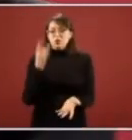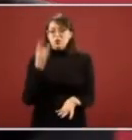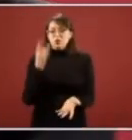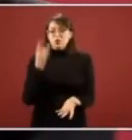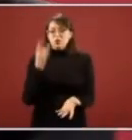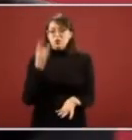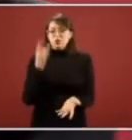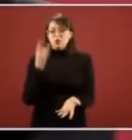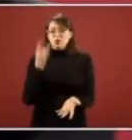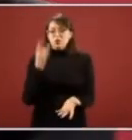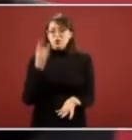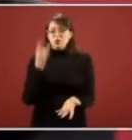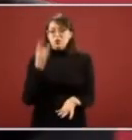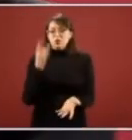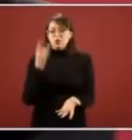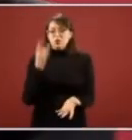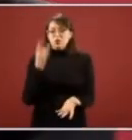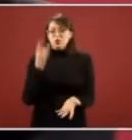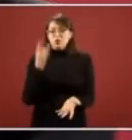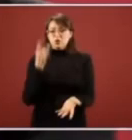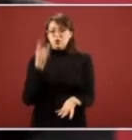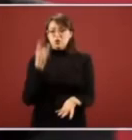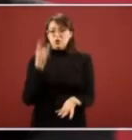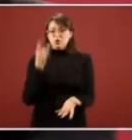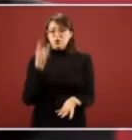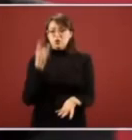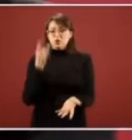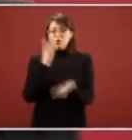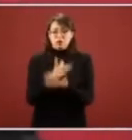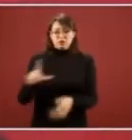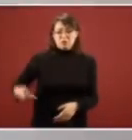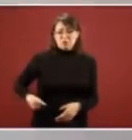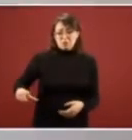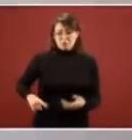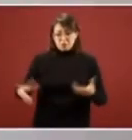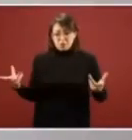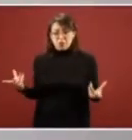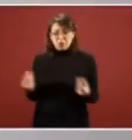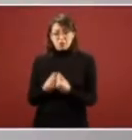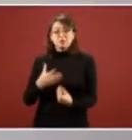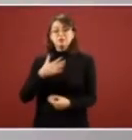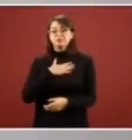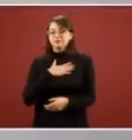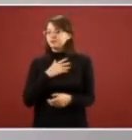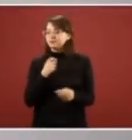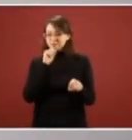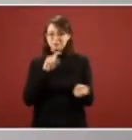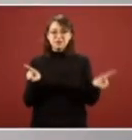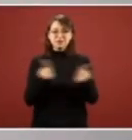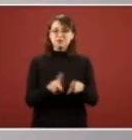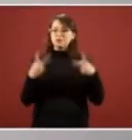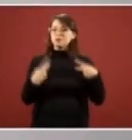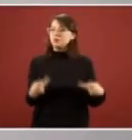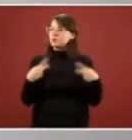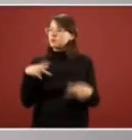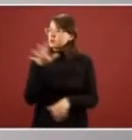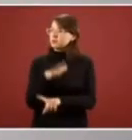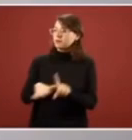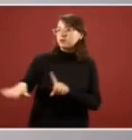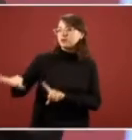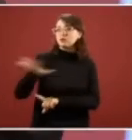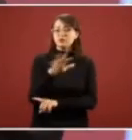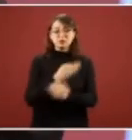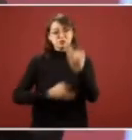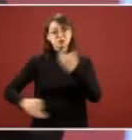but not only those that help me in government. Para que todos los ciudadanos so that all citizens